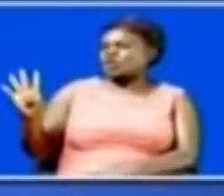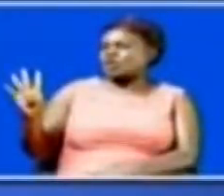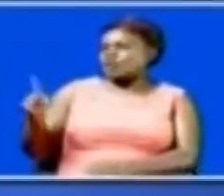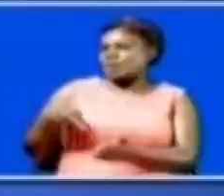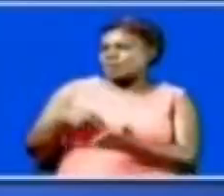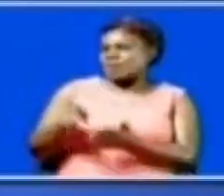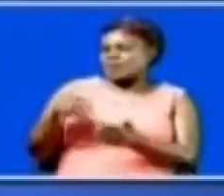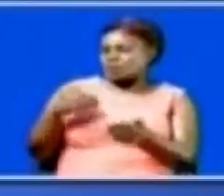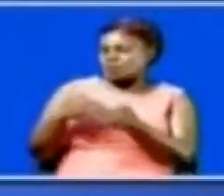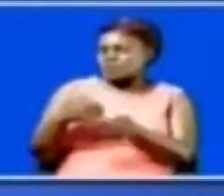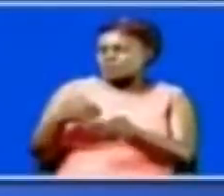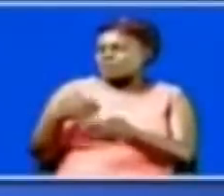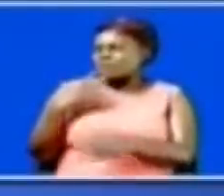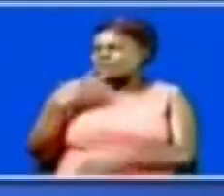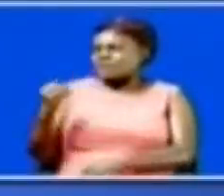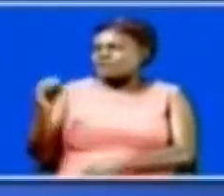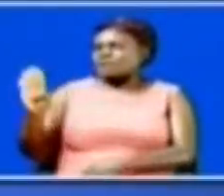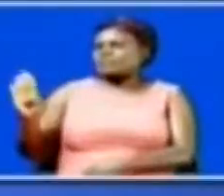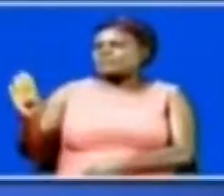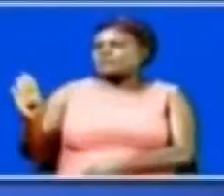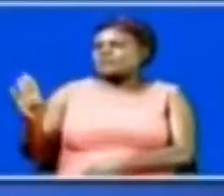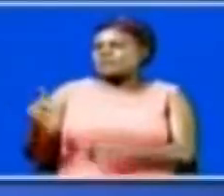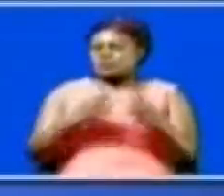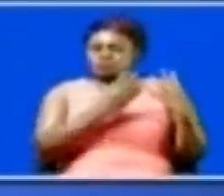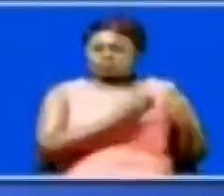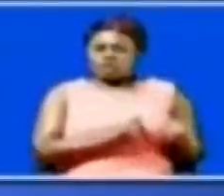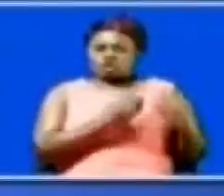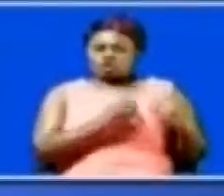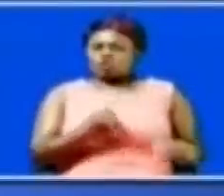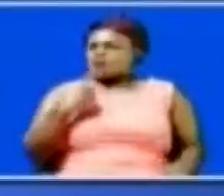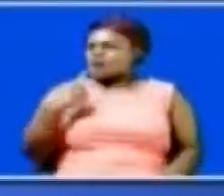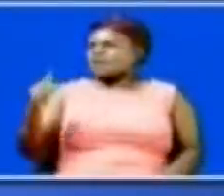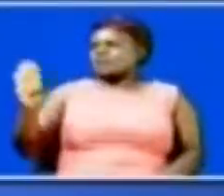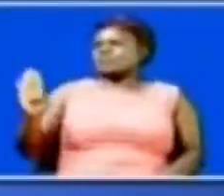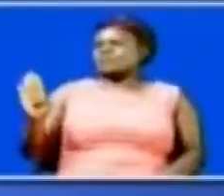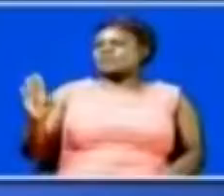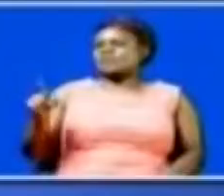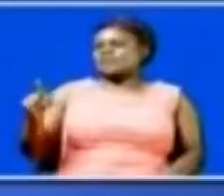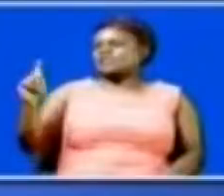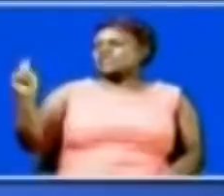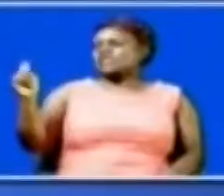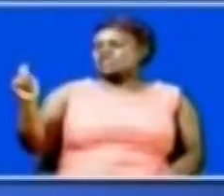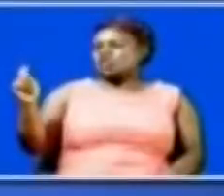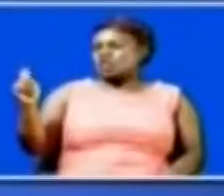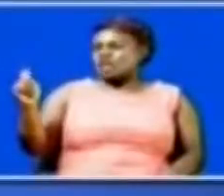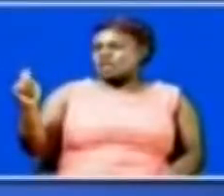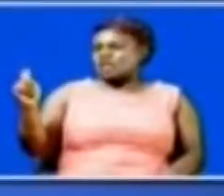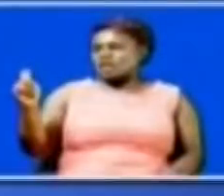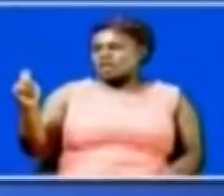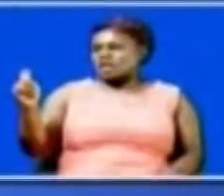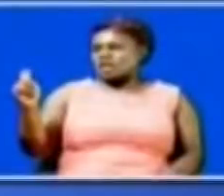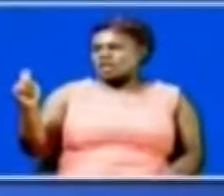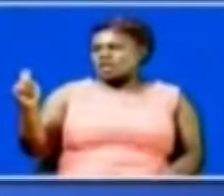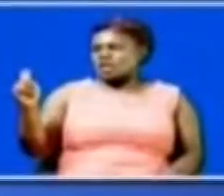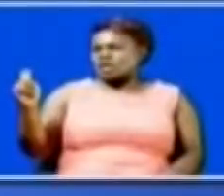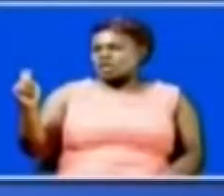close to 500 billion, pensions is something like 100 billion, that's already a trillion shillings, okay, on